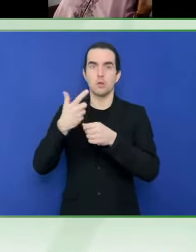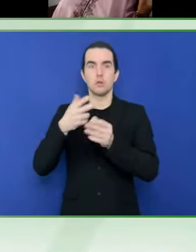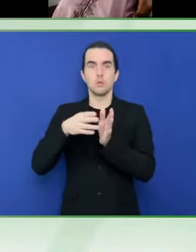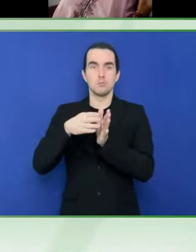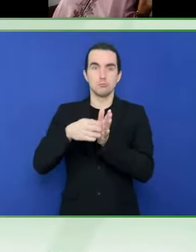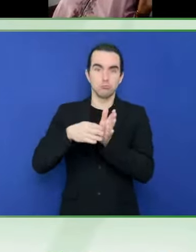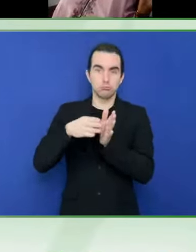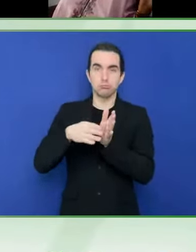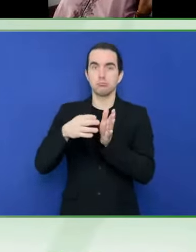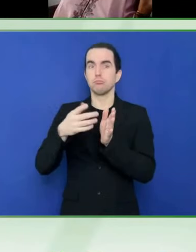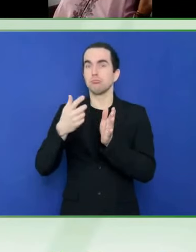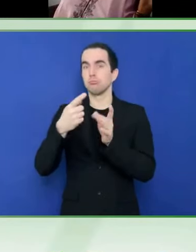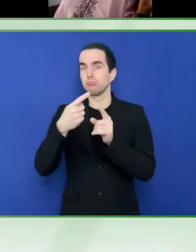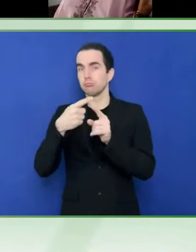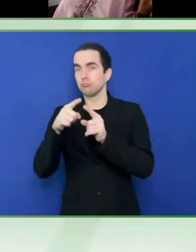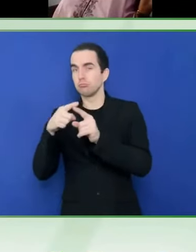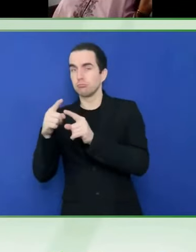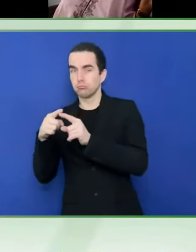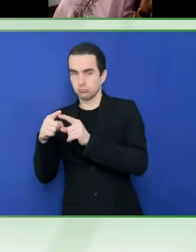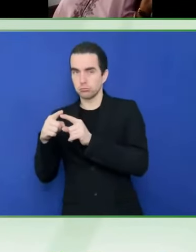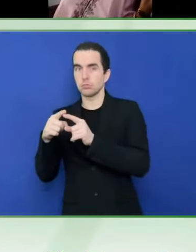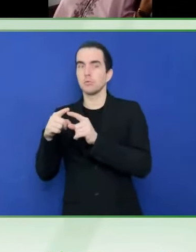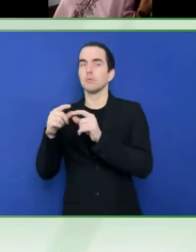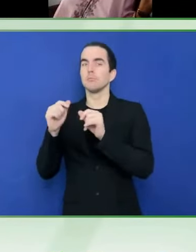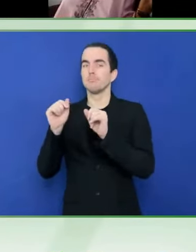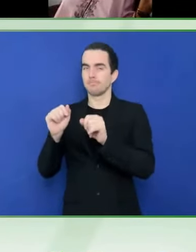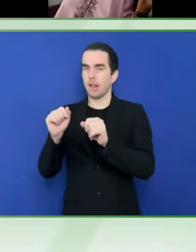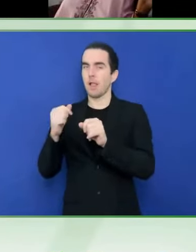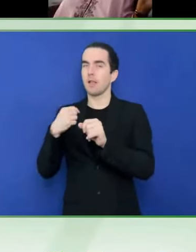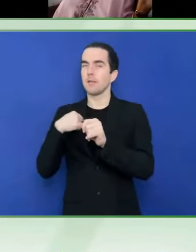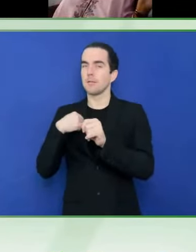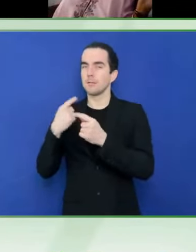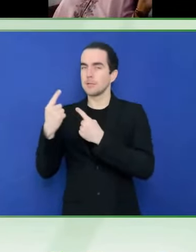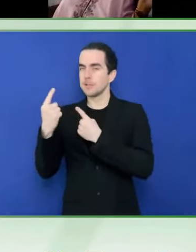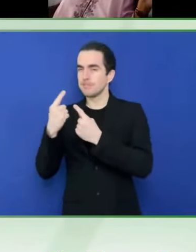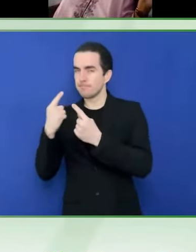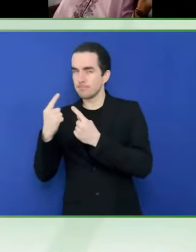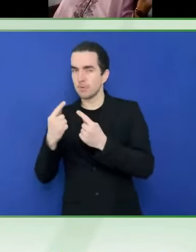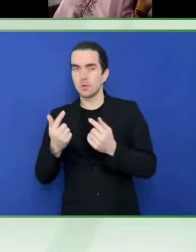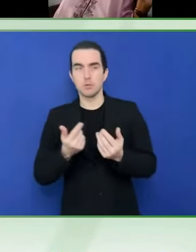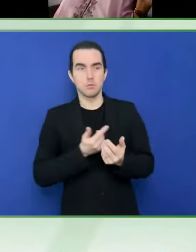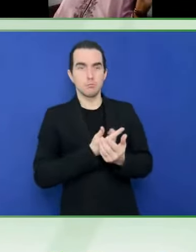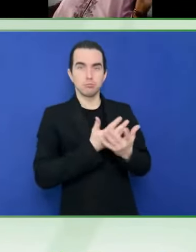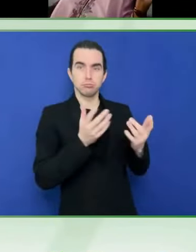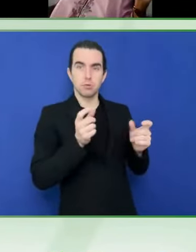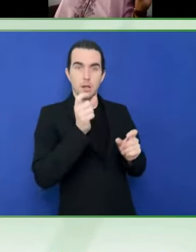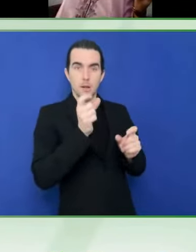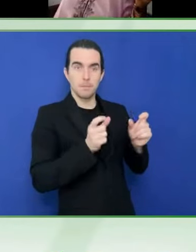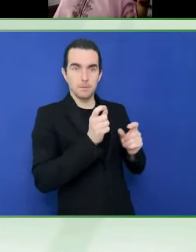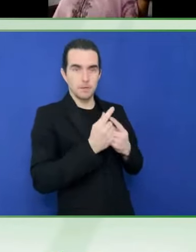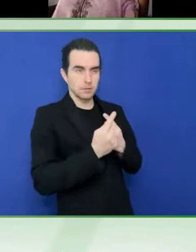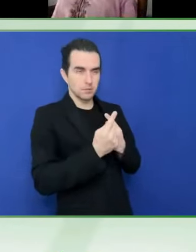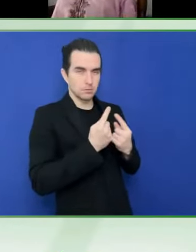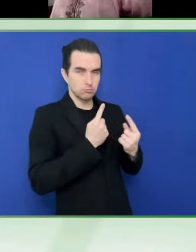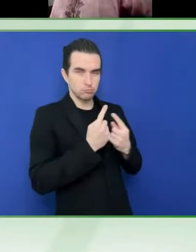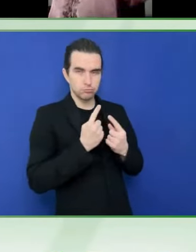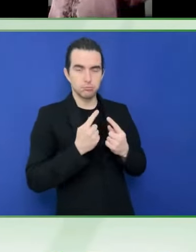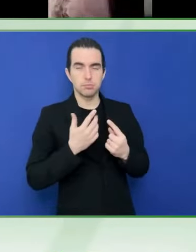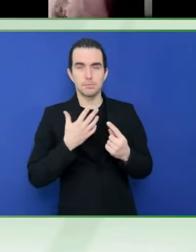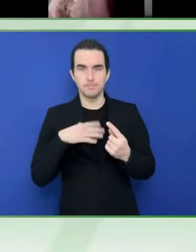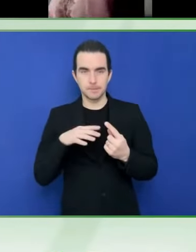its implementation at the government level. Next slide, please. Yeah,